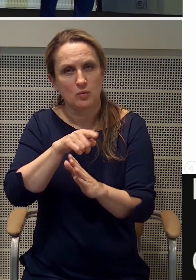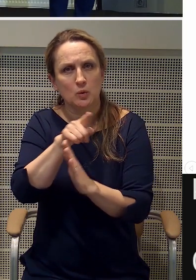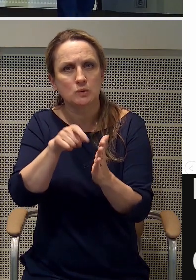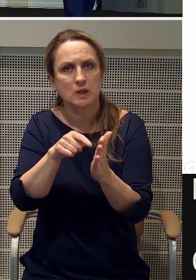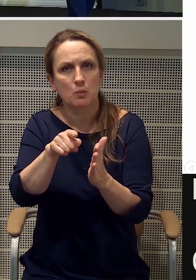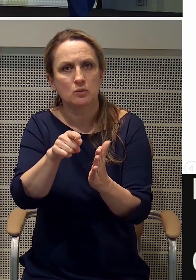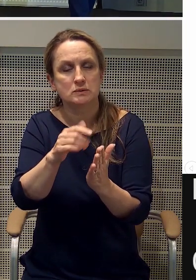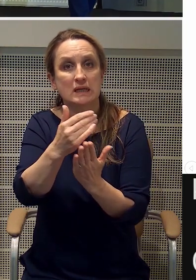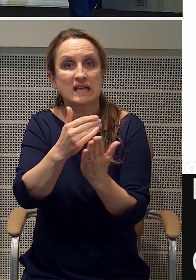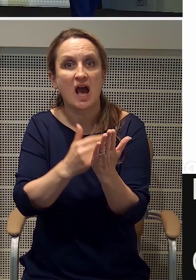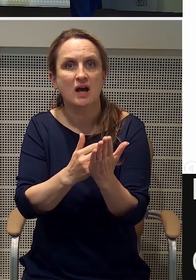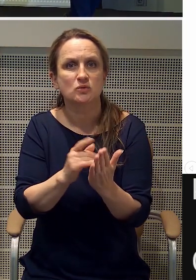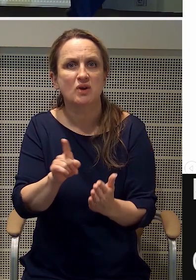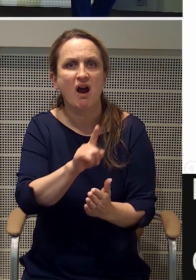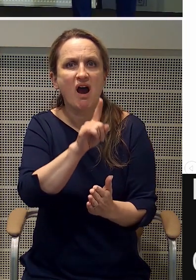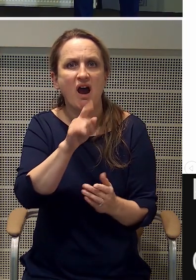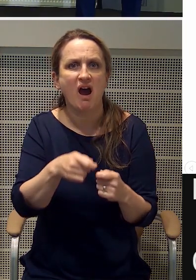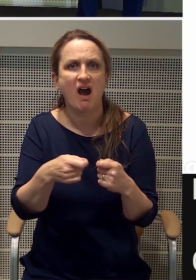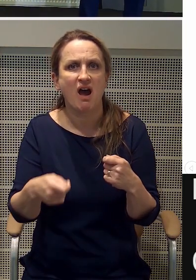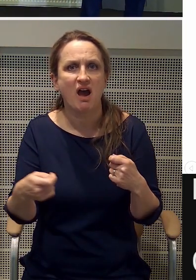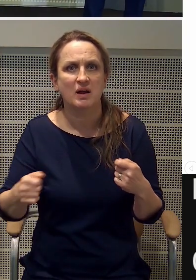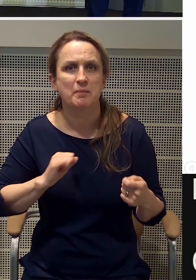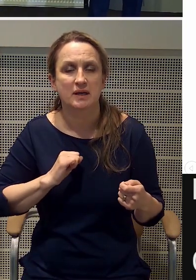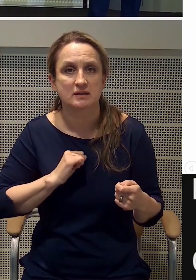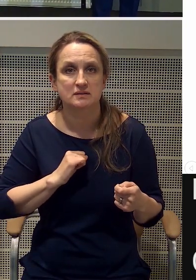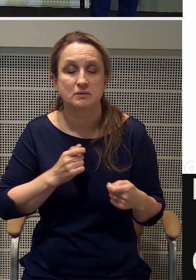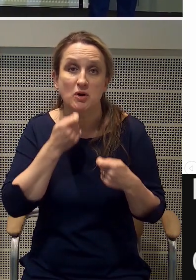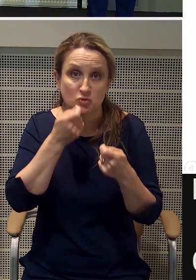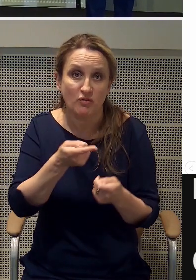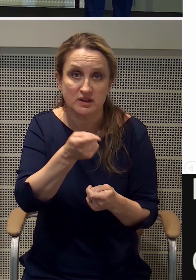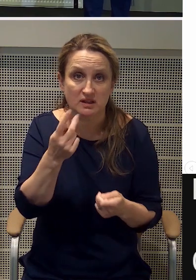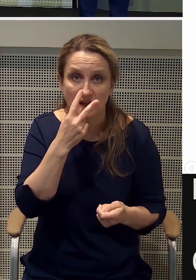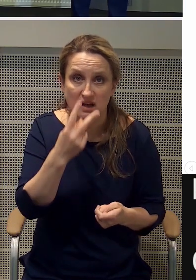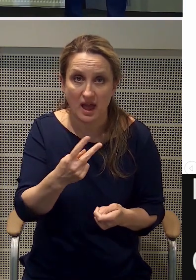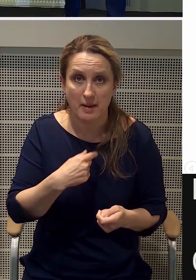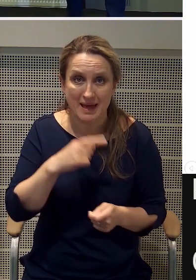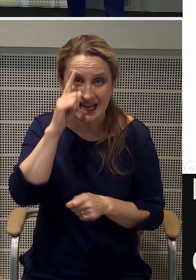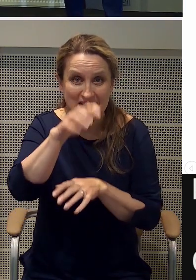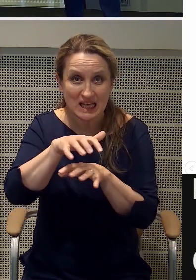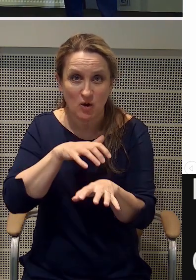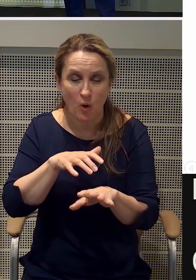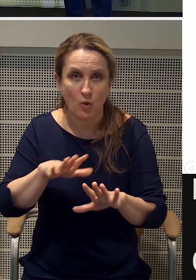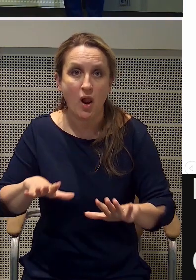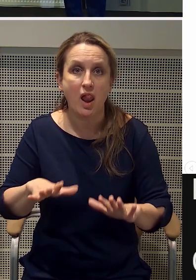2 billion euros, but or two million euros. But where do we get the money from?